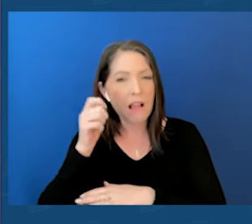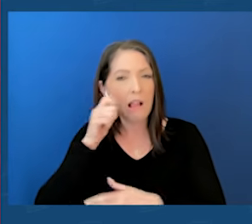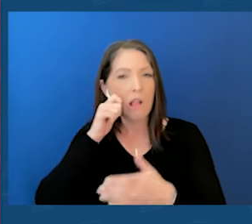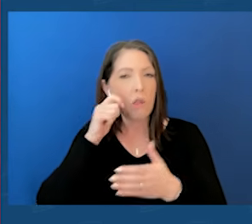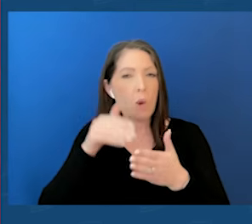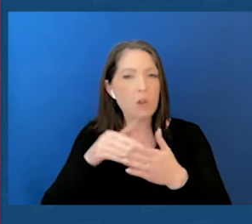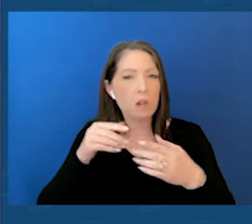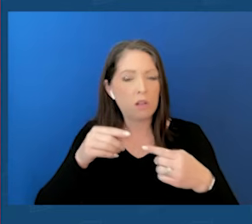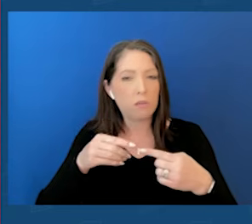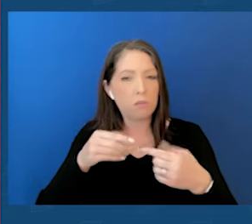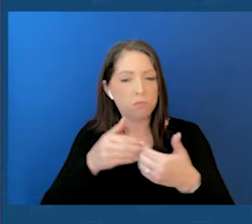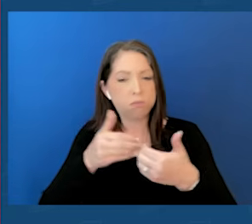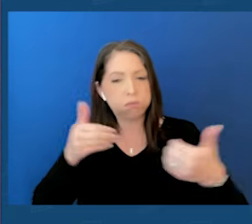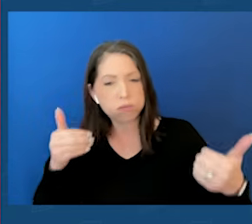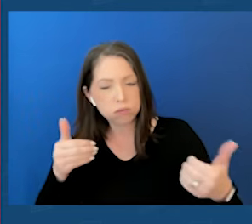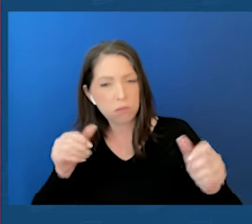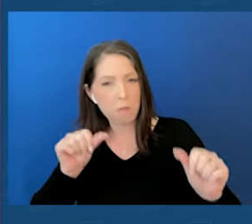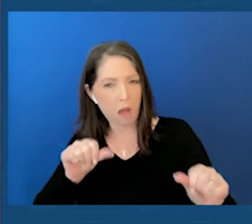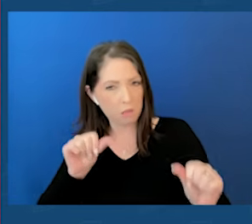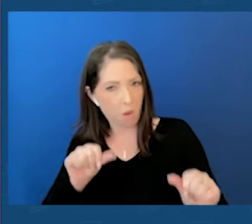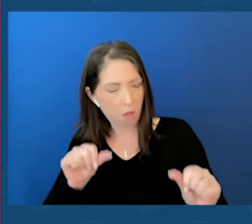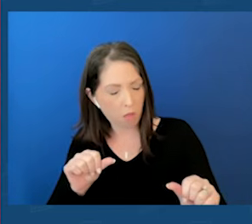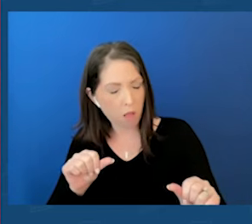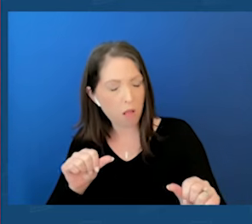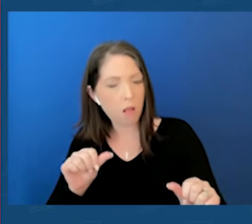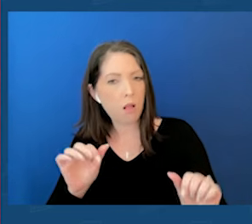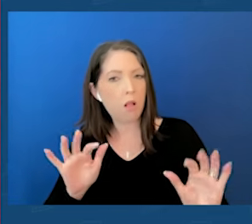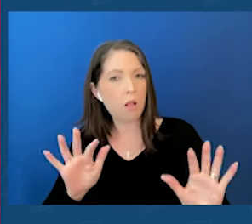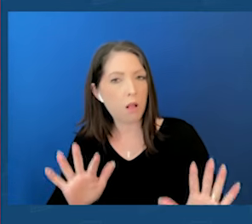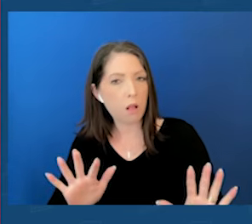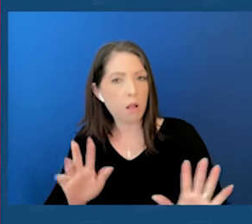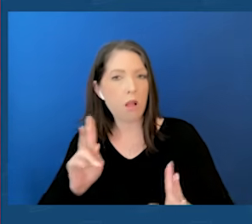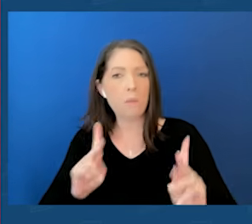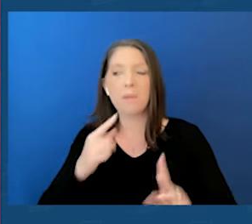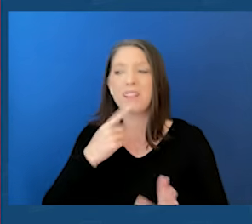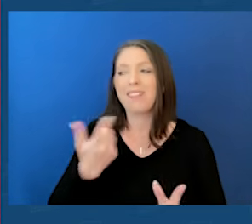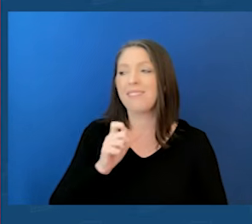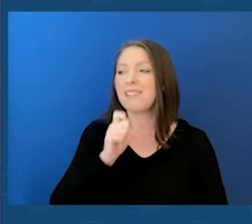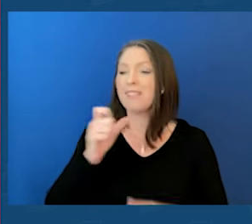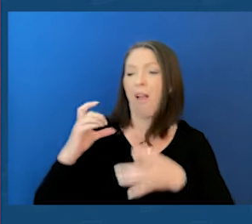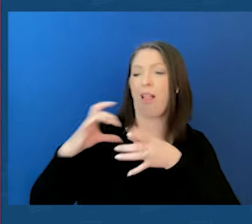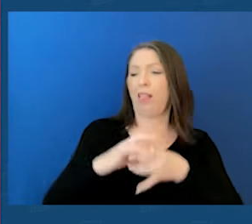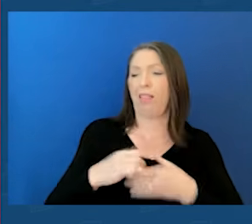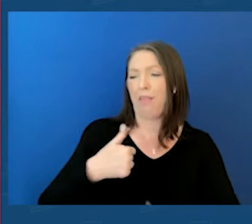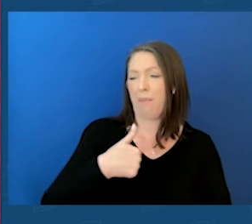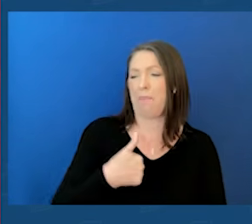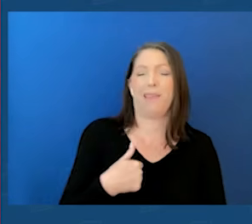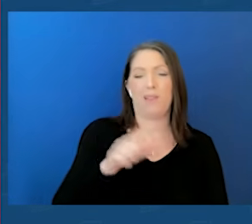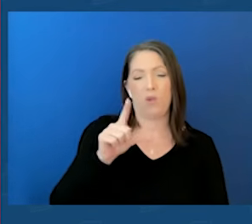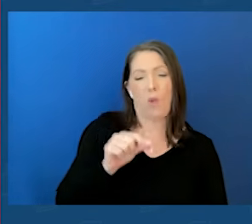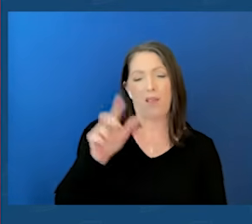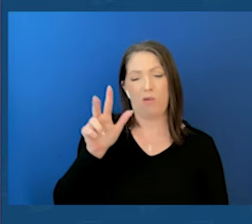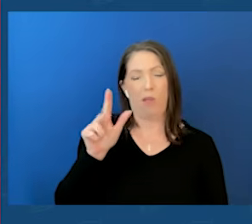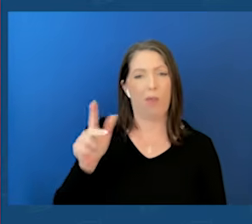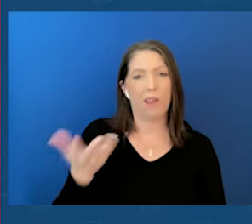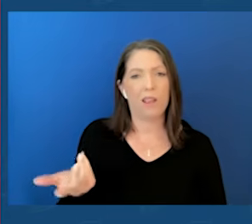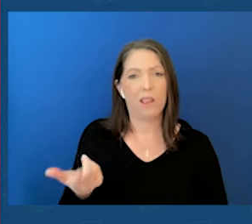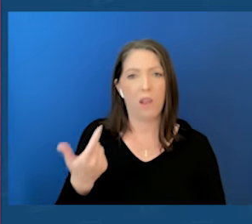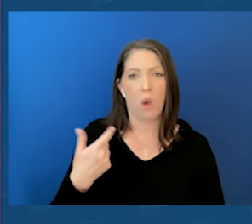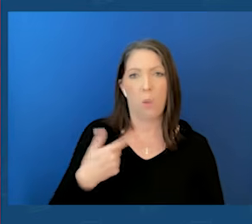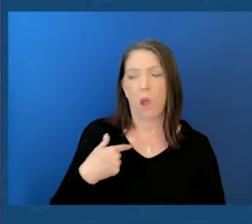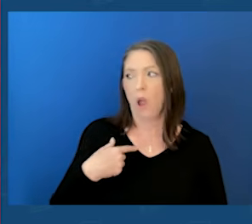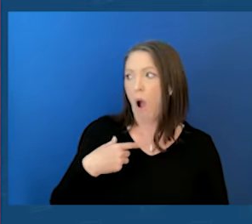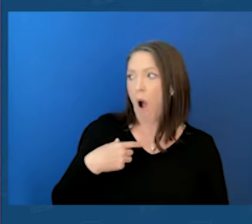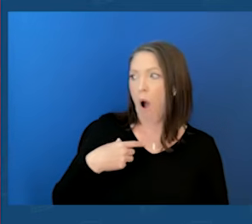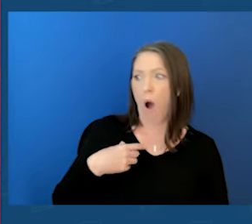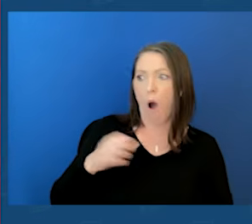could sow. People say, what does this have to do with us in 2023? We abhor slavery. We wouldn't have done